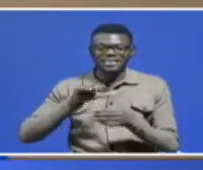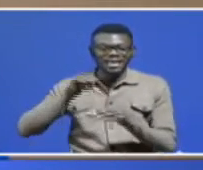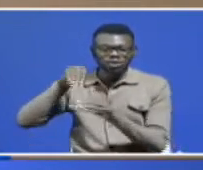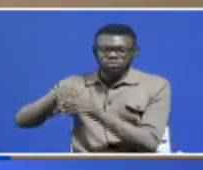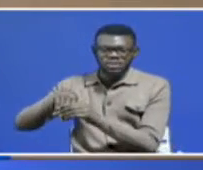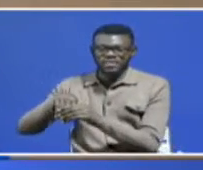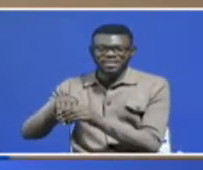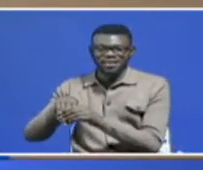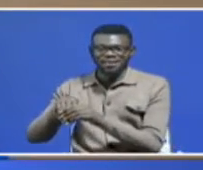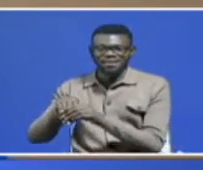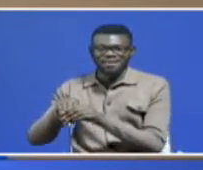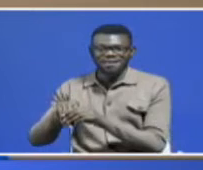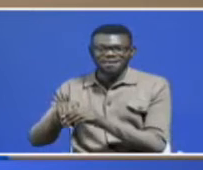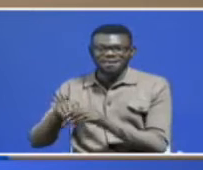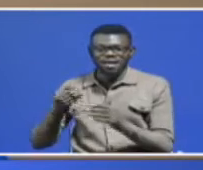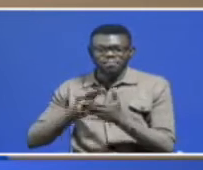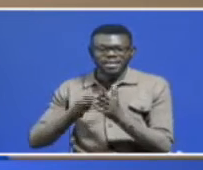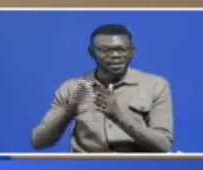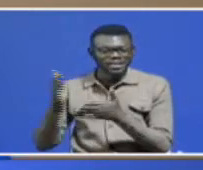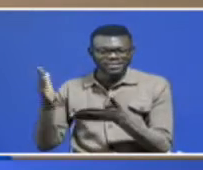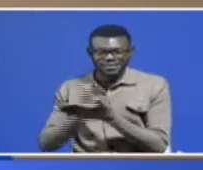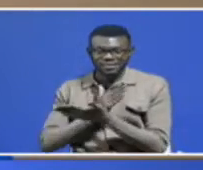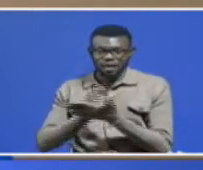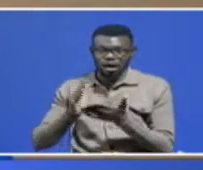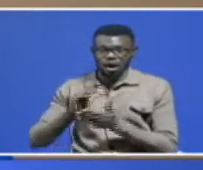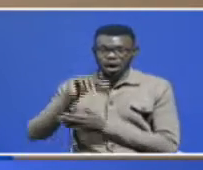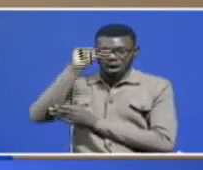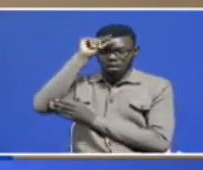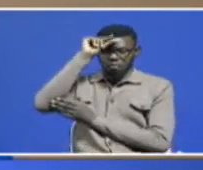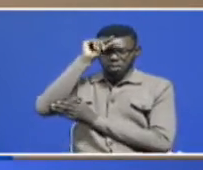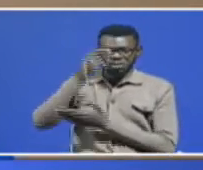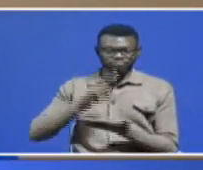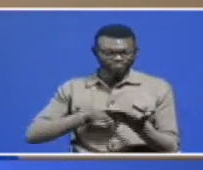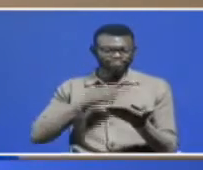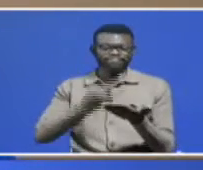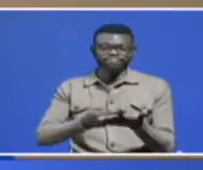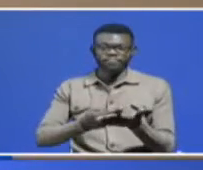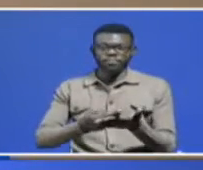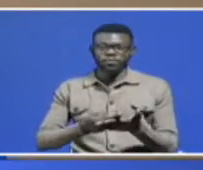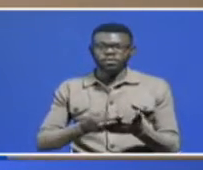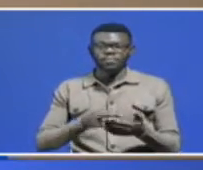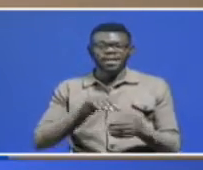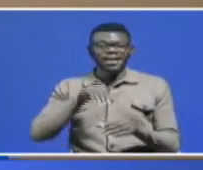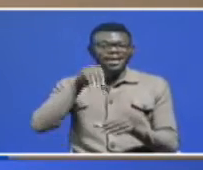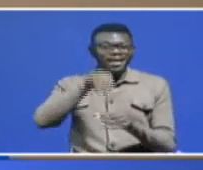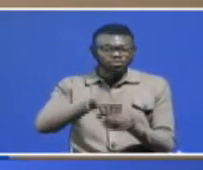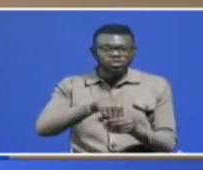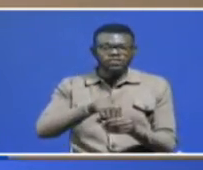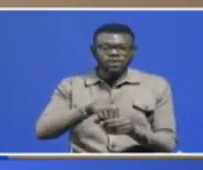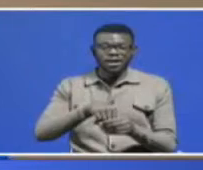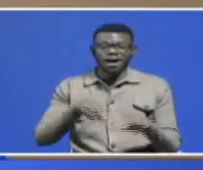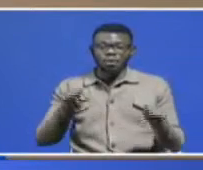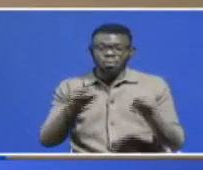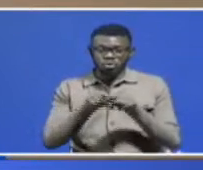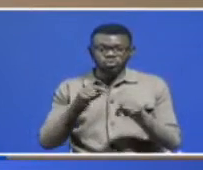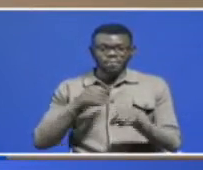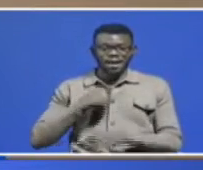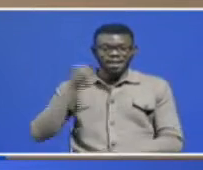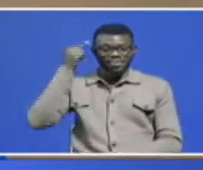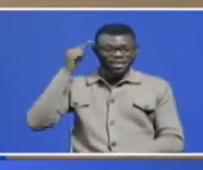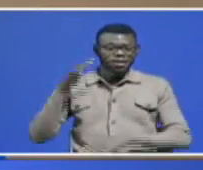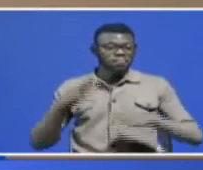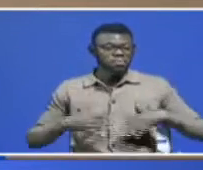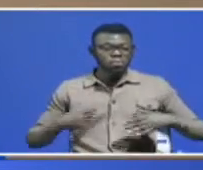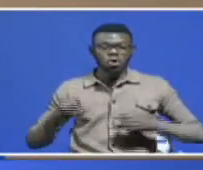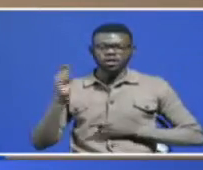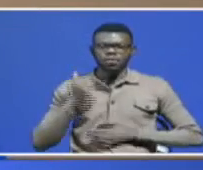about inclusivity in terms of sharing governments, sharing resources, inclusivity. And I think that's what Kenyans wanted